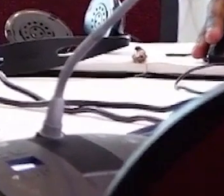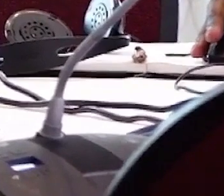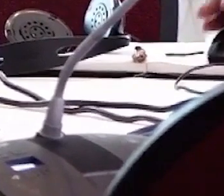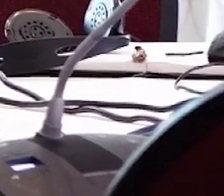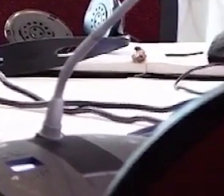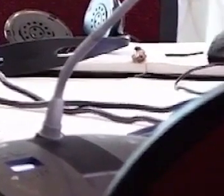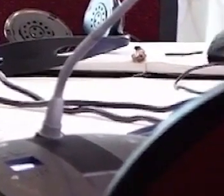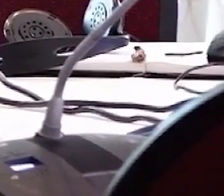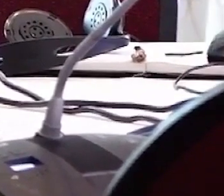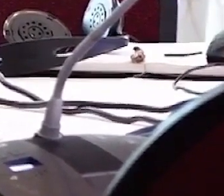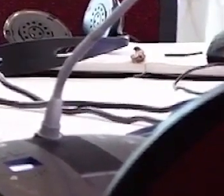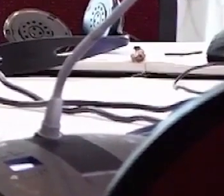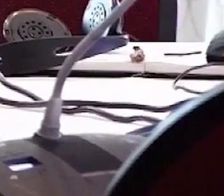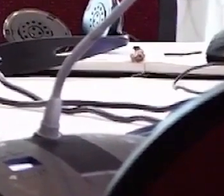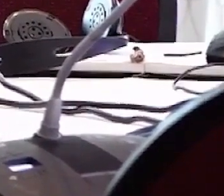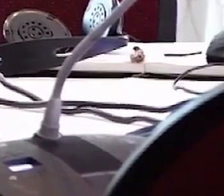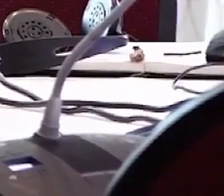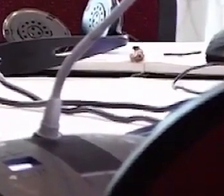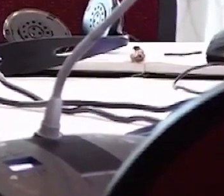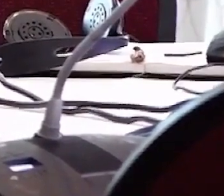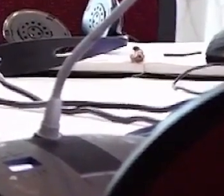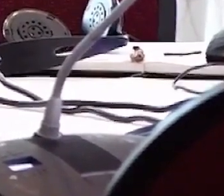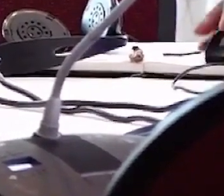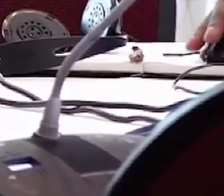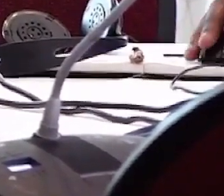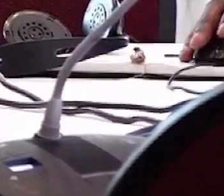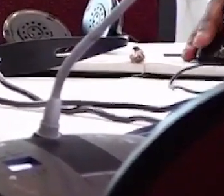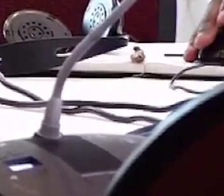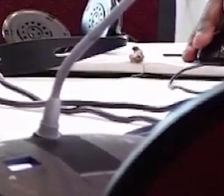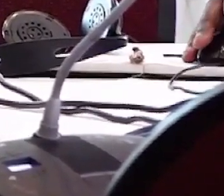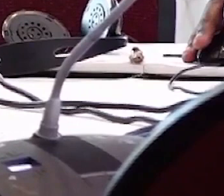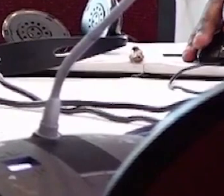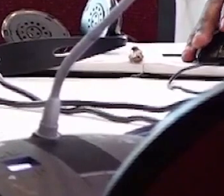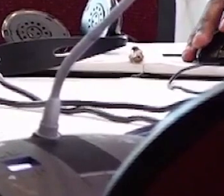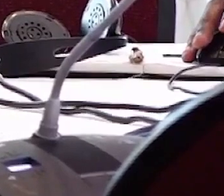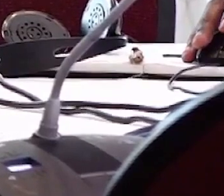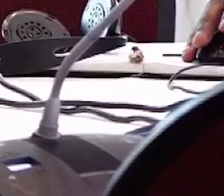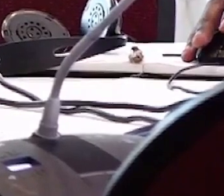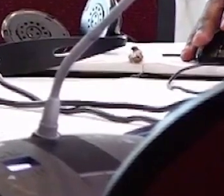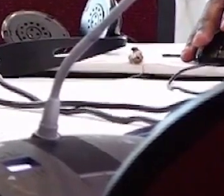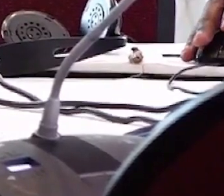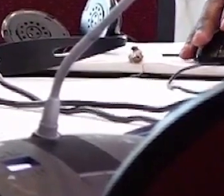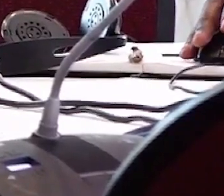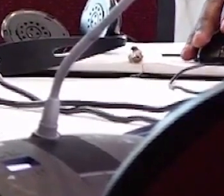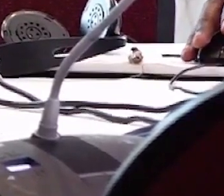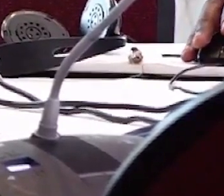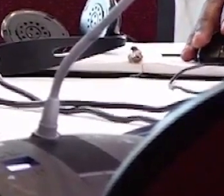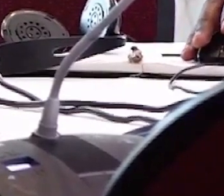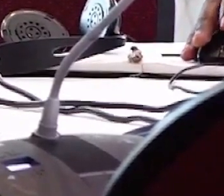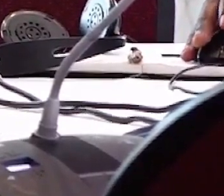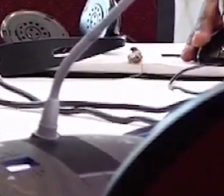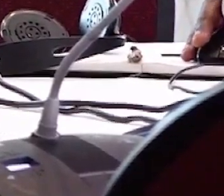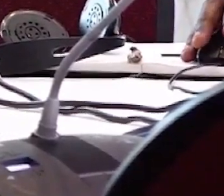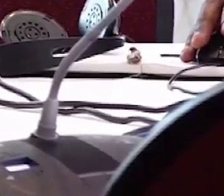speech by Professor Mangani and also those who have spoken right now. We have talked quite a bit about the role